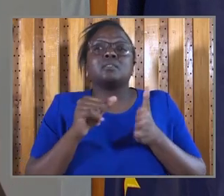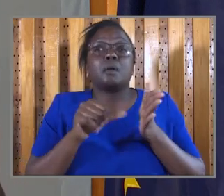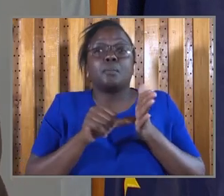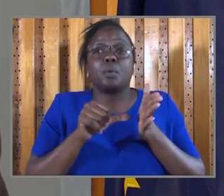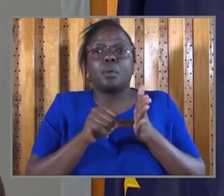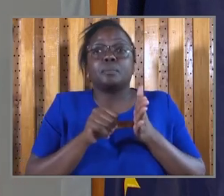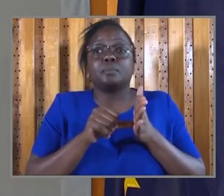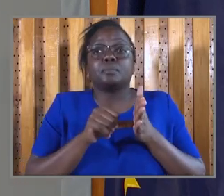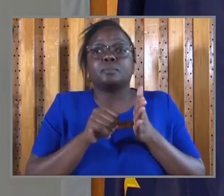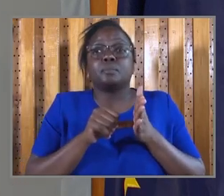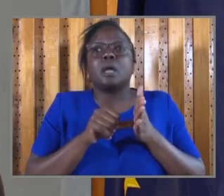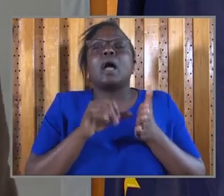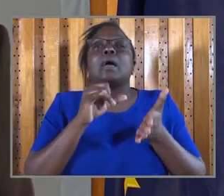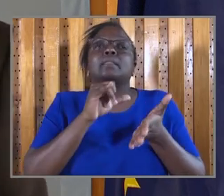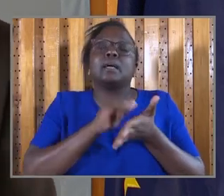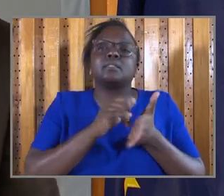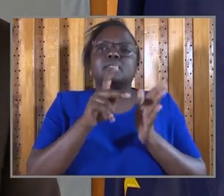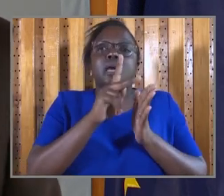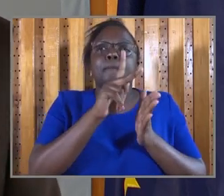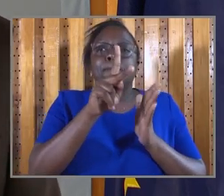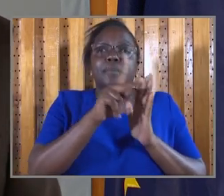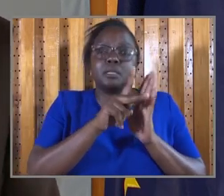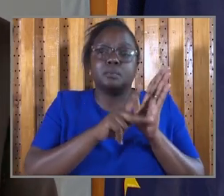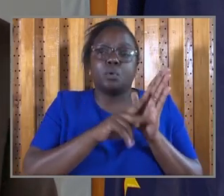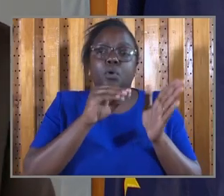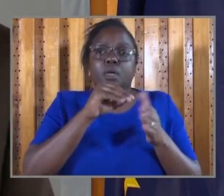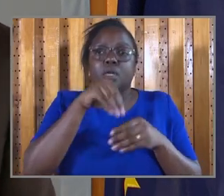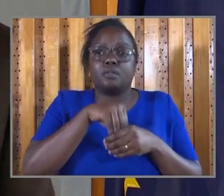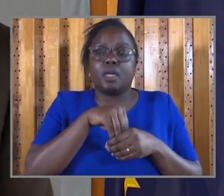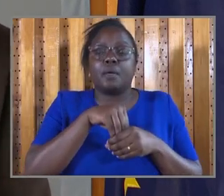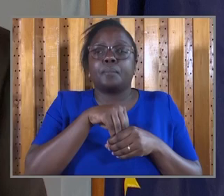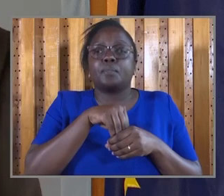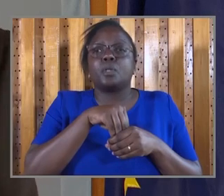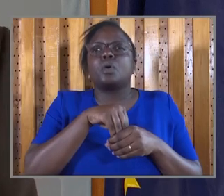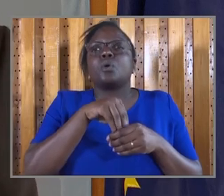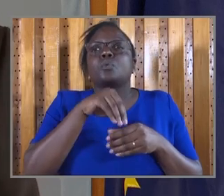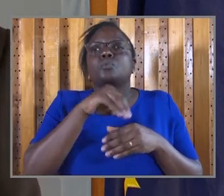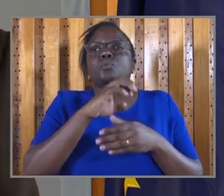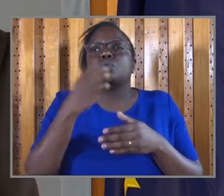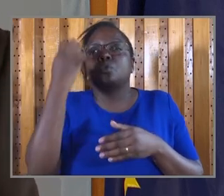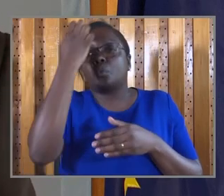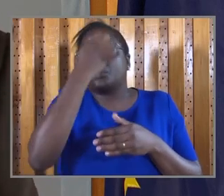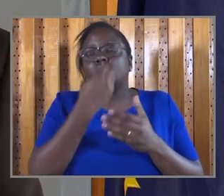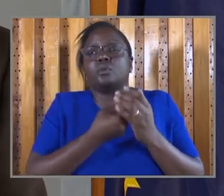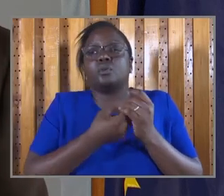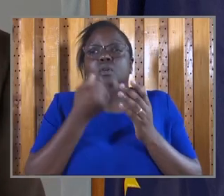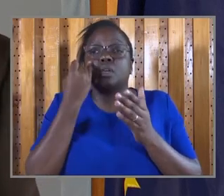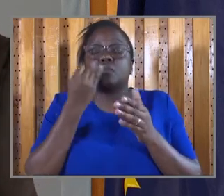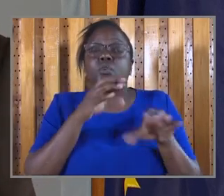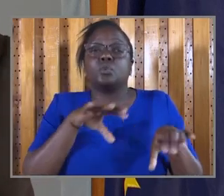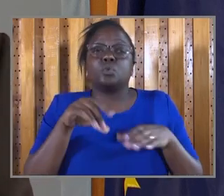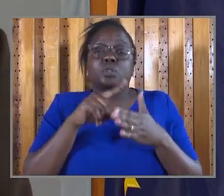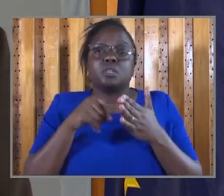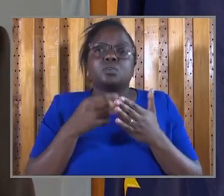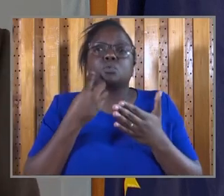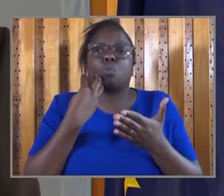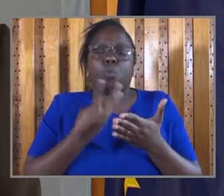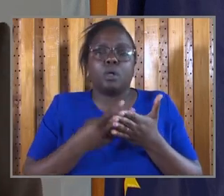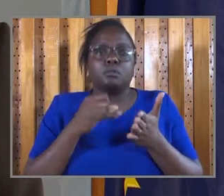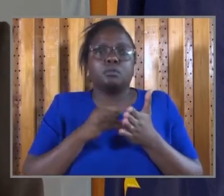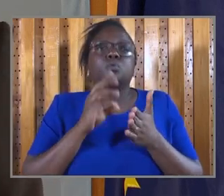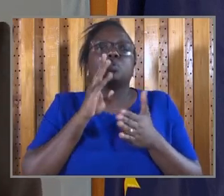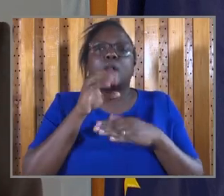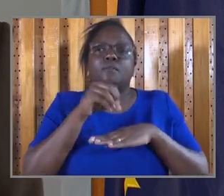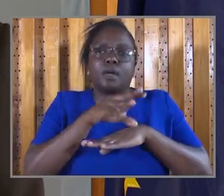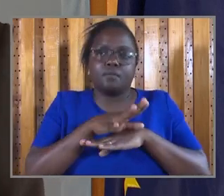that is the principle in the European Union. And my best guess is that if we do this well, it will have a great